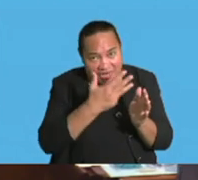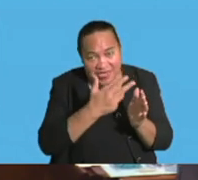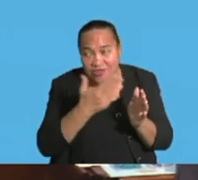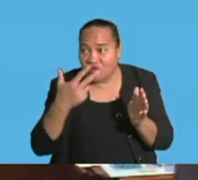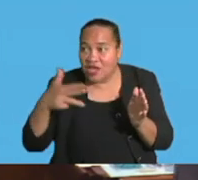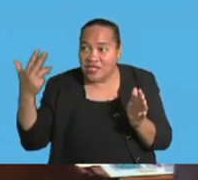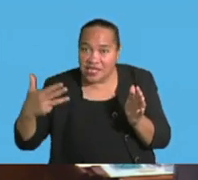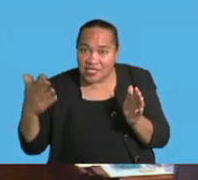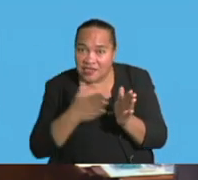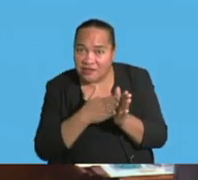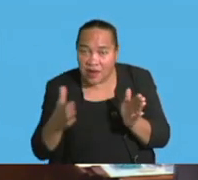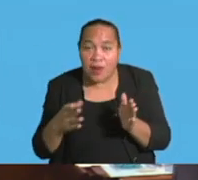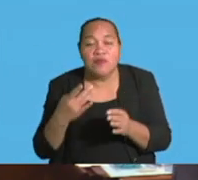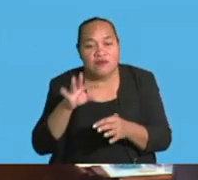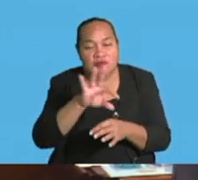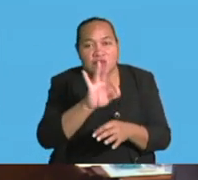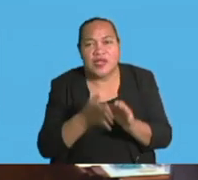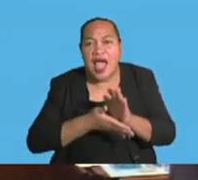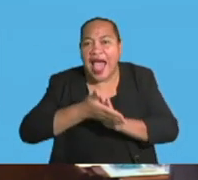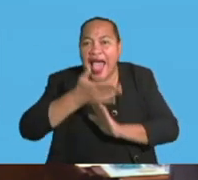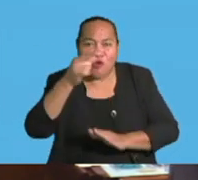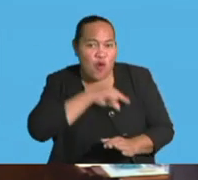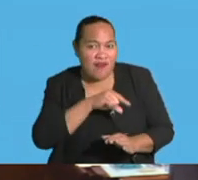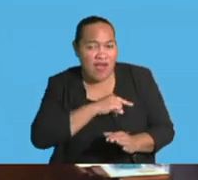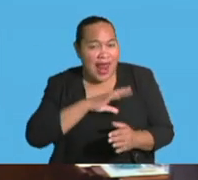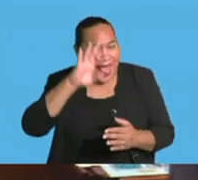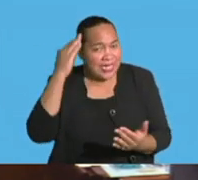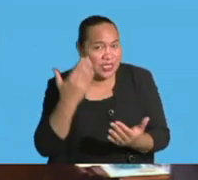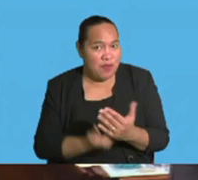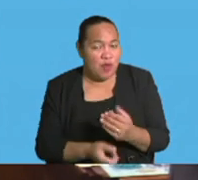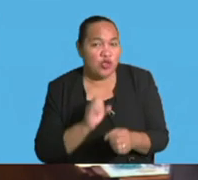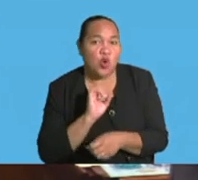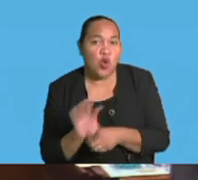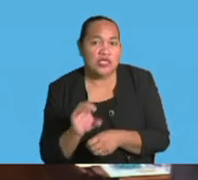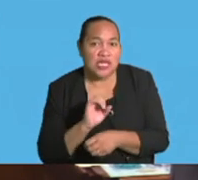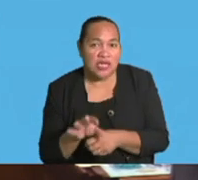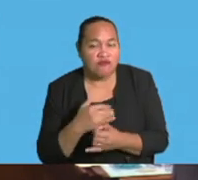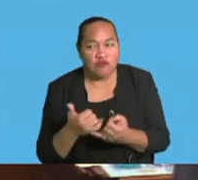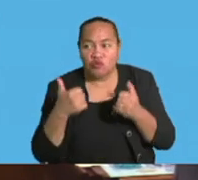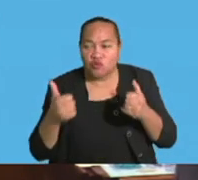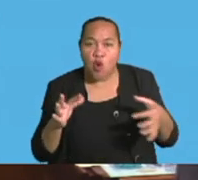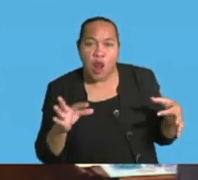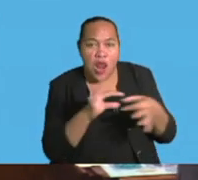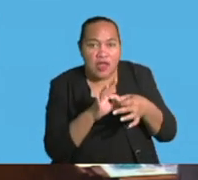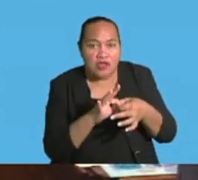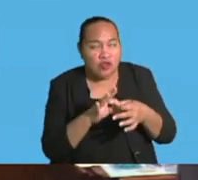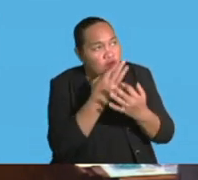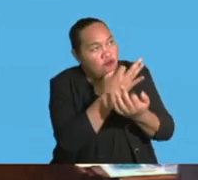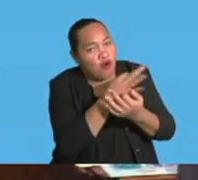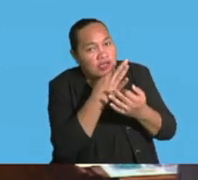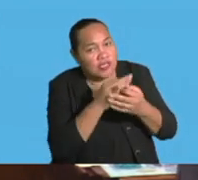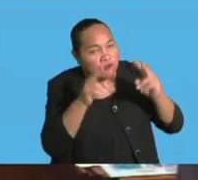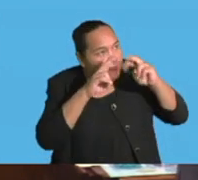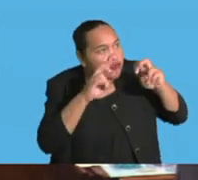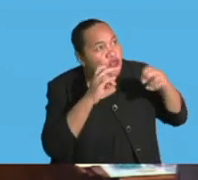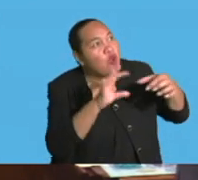division was able to appoint two very highly qualified and experienced consultants who have very good links with forestry research institutes around